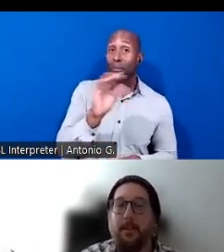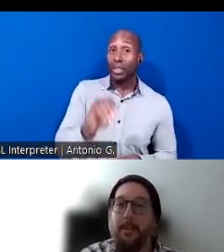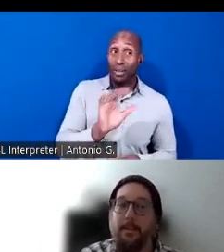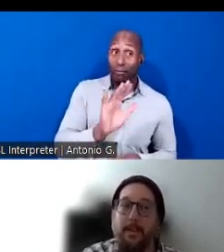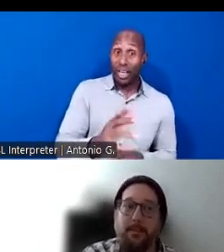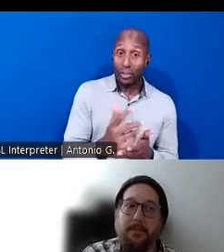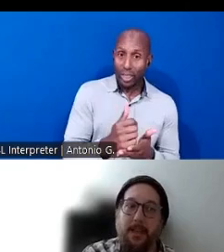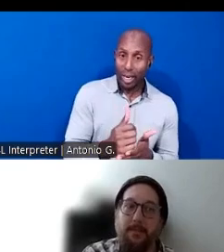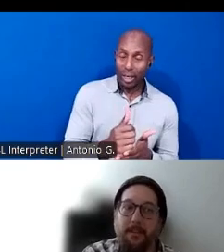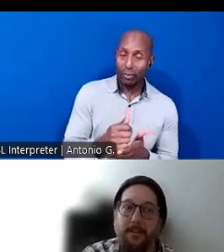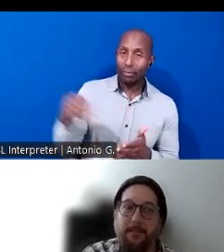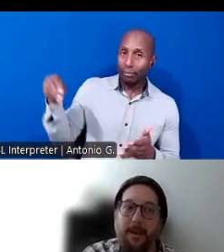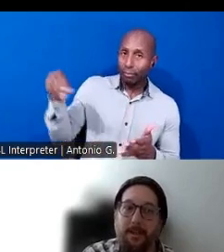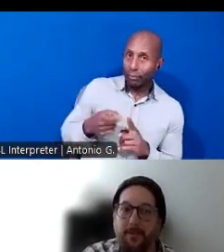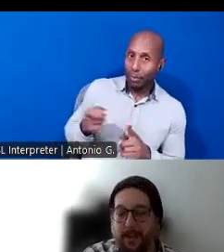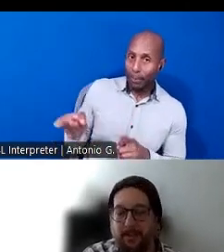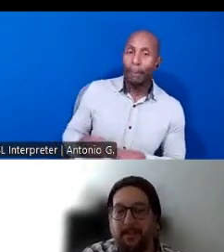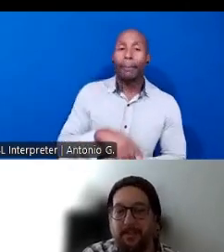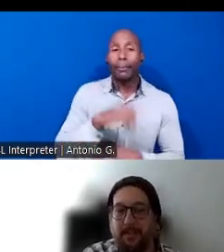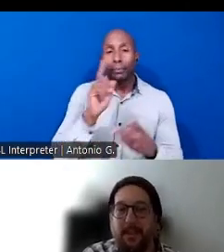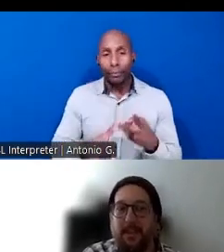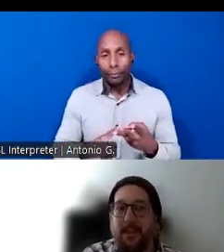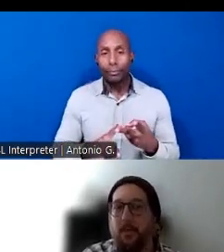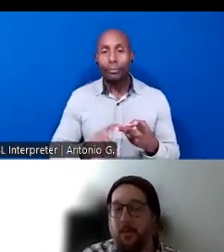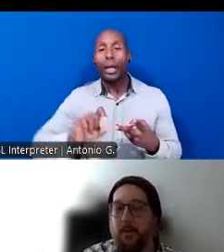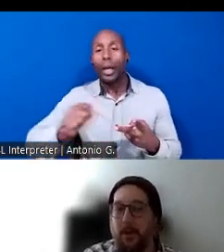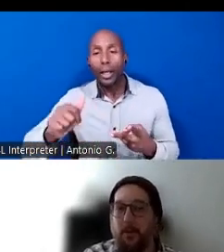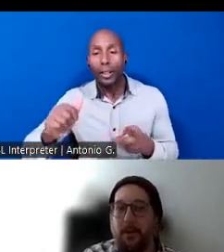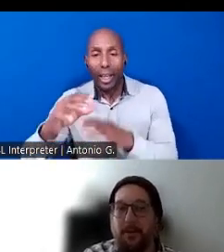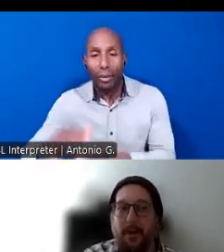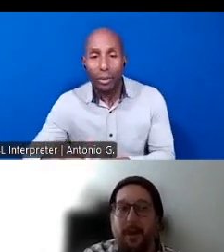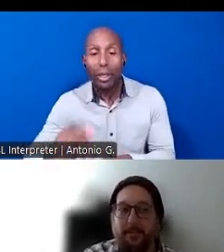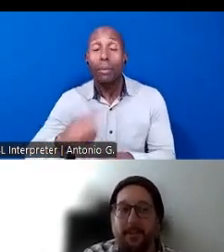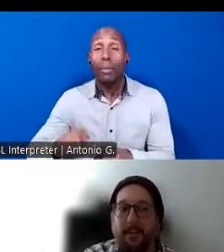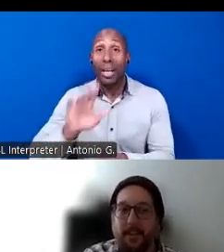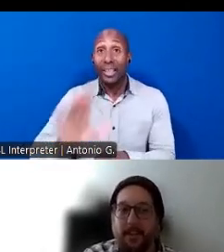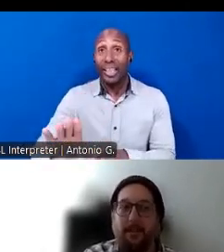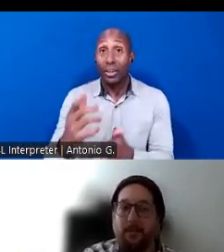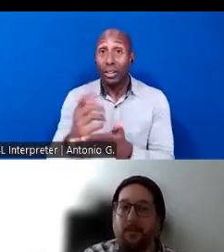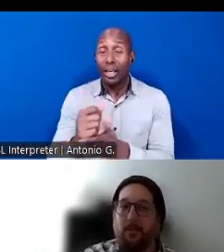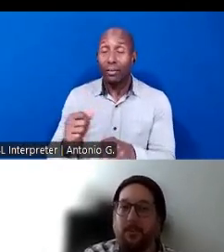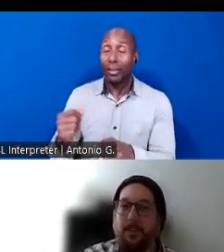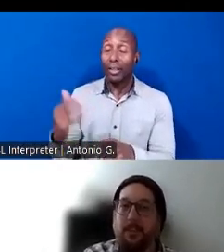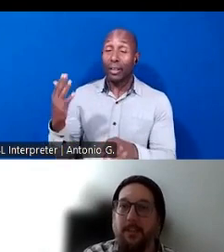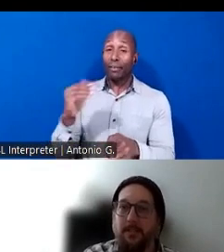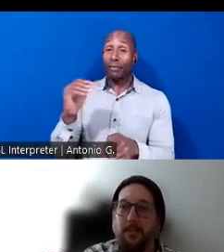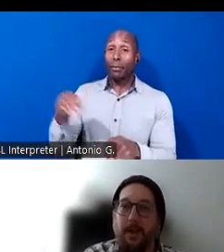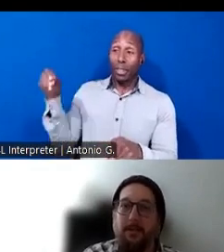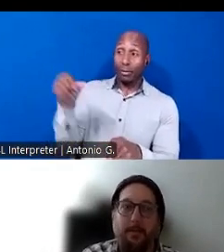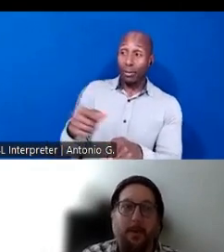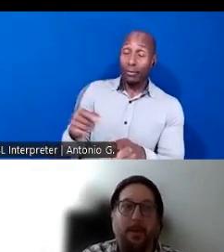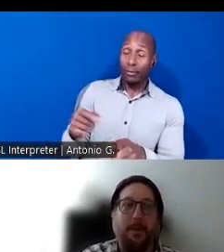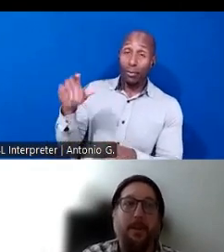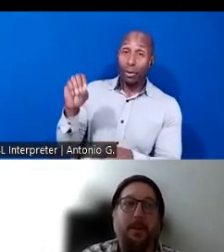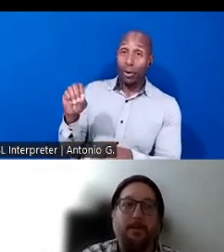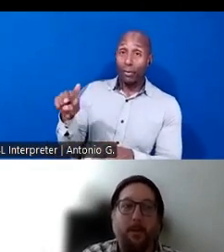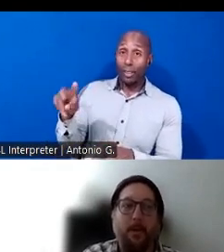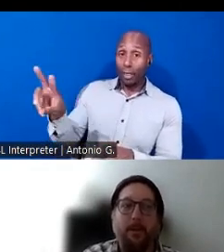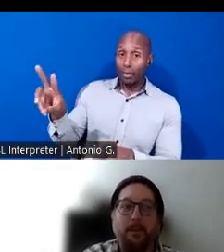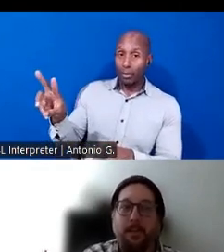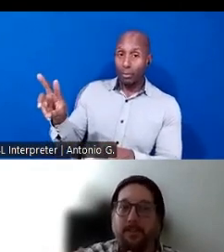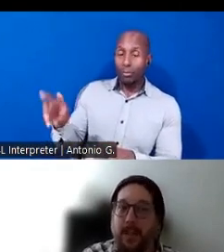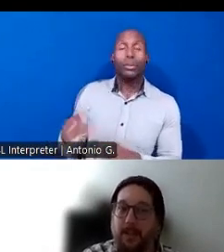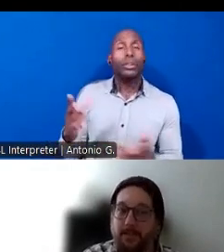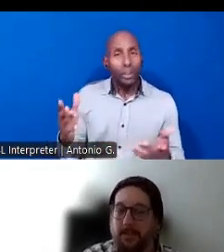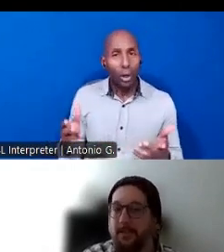salary is only 15% funded by the grant. We want to know what FTE should this grant report